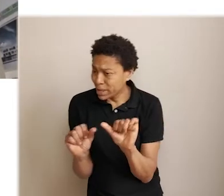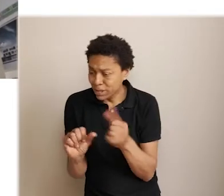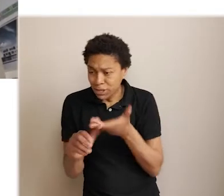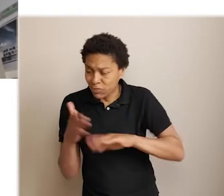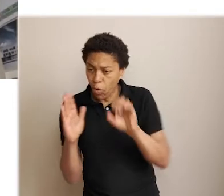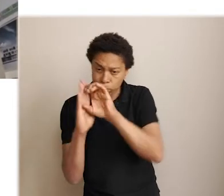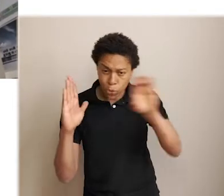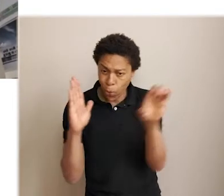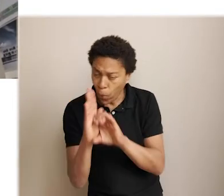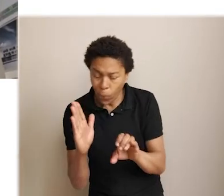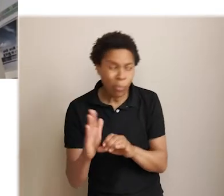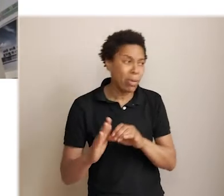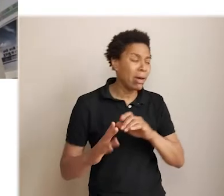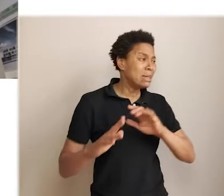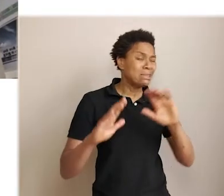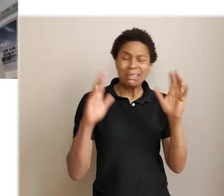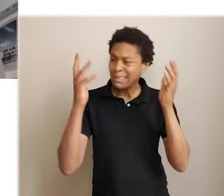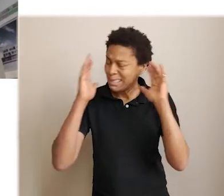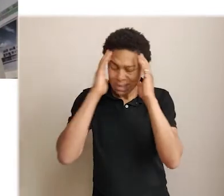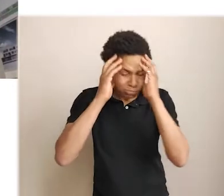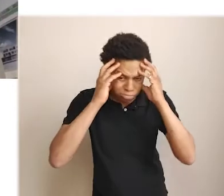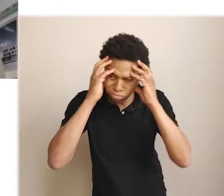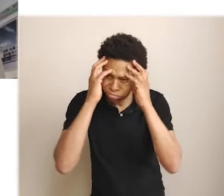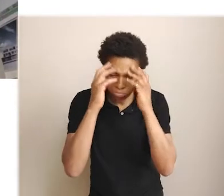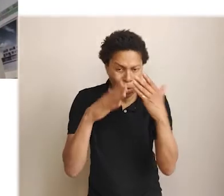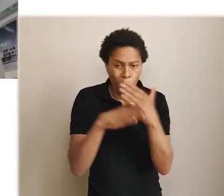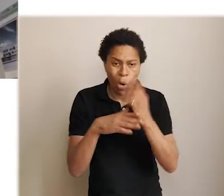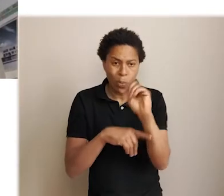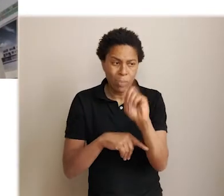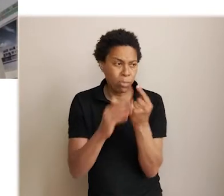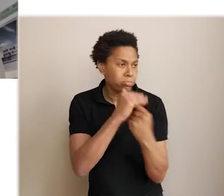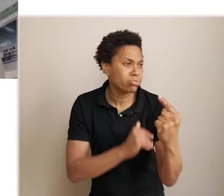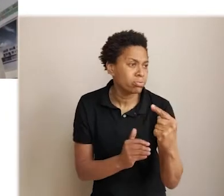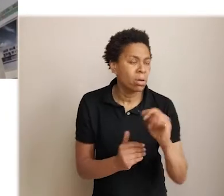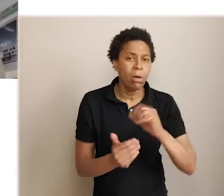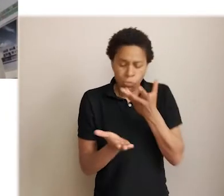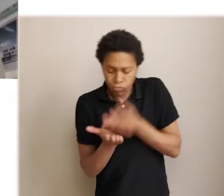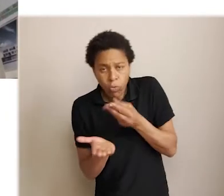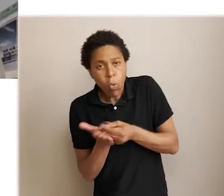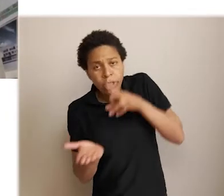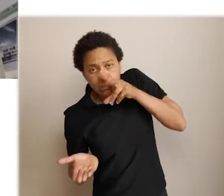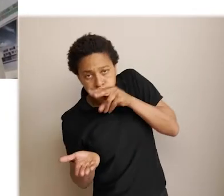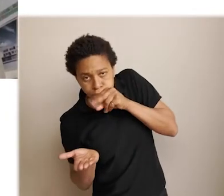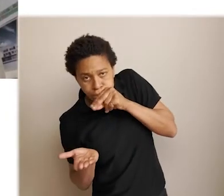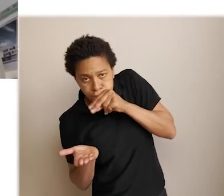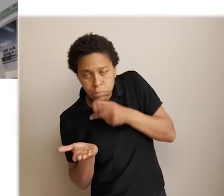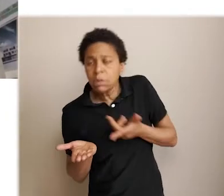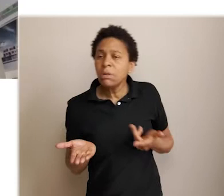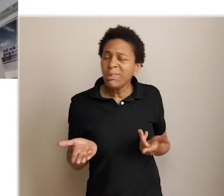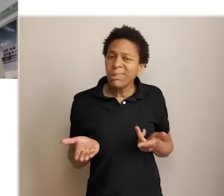the frustrations of working with Zoom and working with a pre-recorded voice actually turned out to